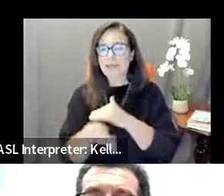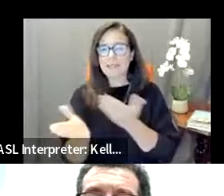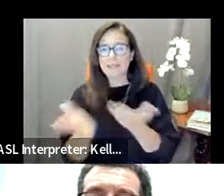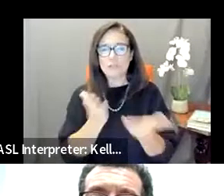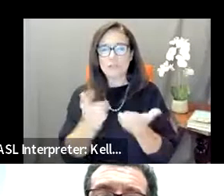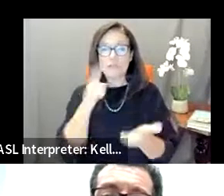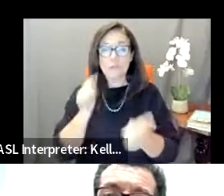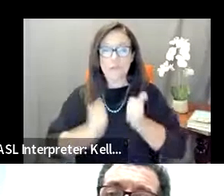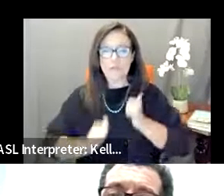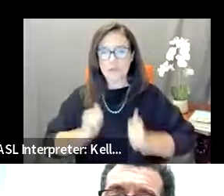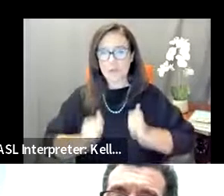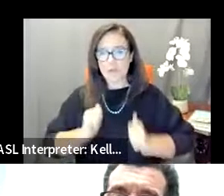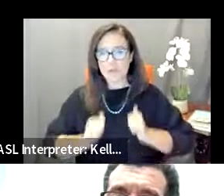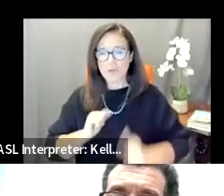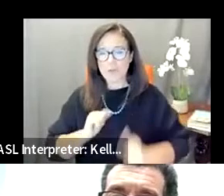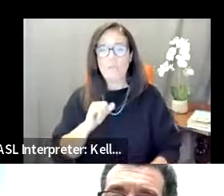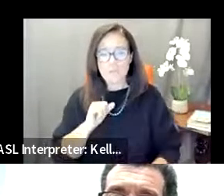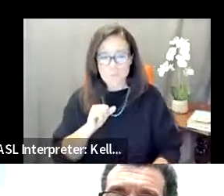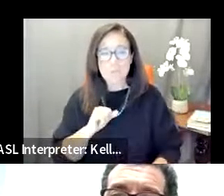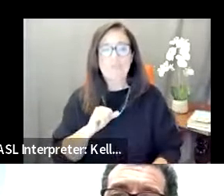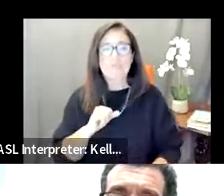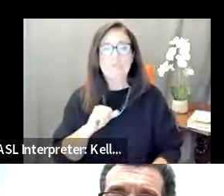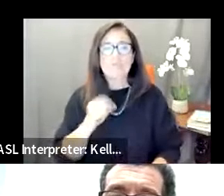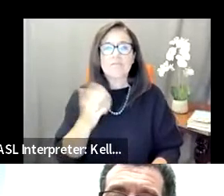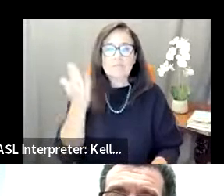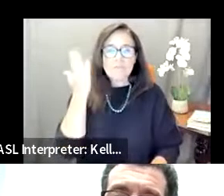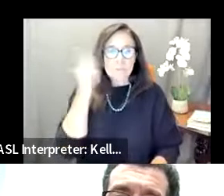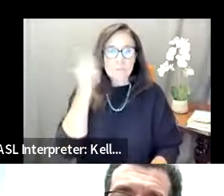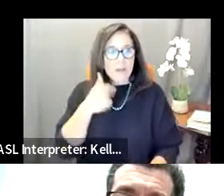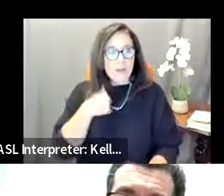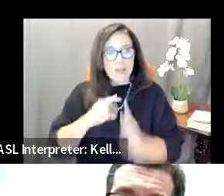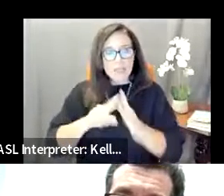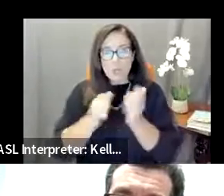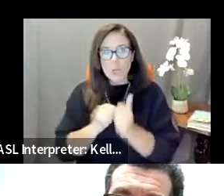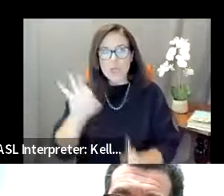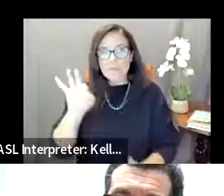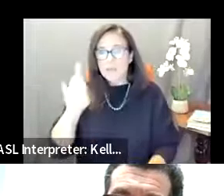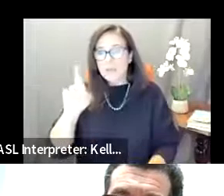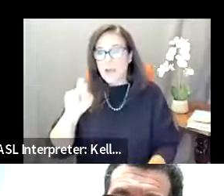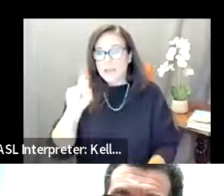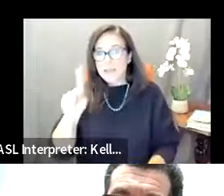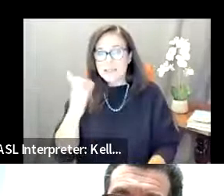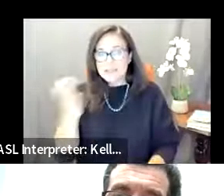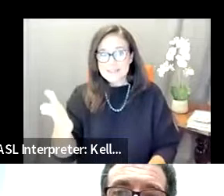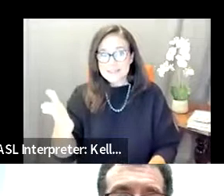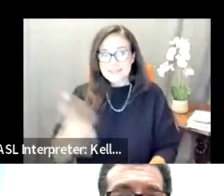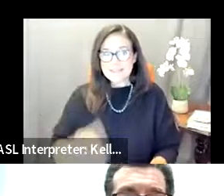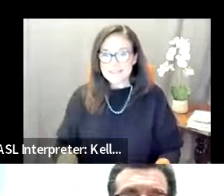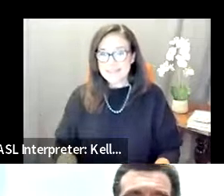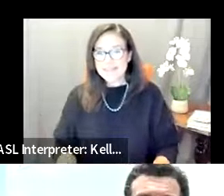attend theater. So why don't I start with Frank?